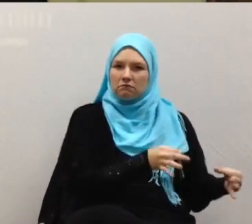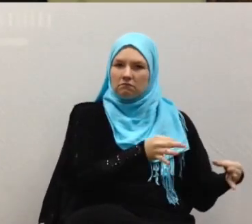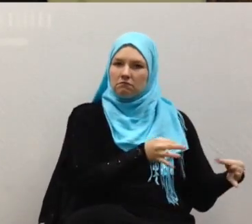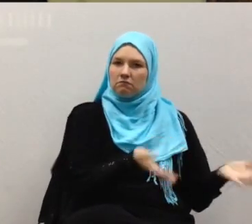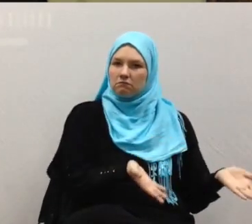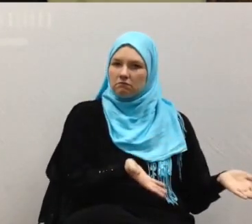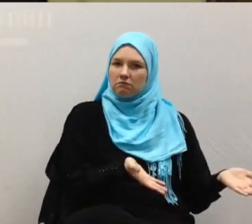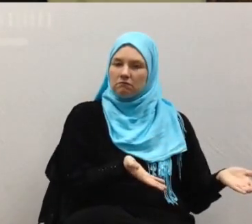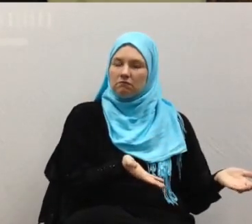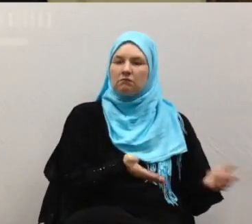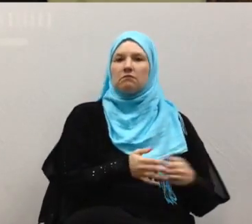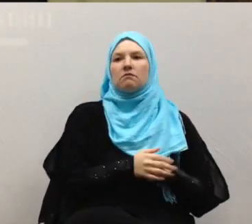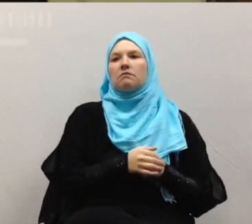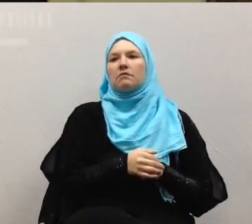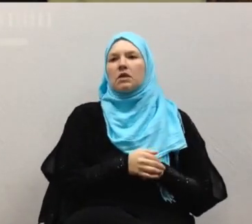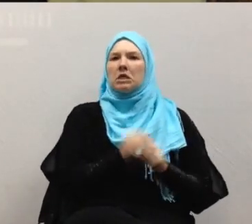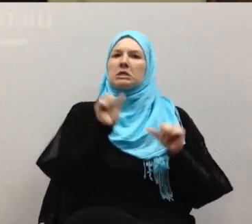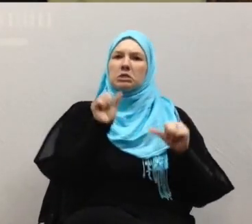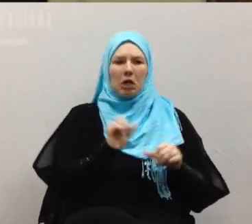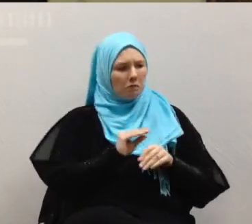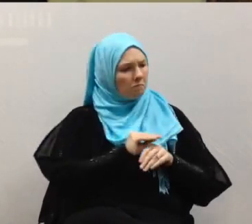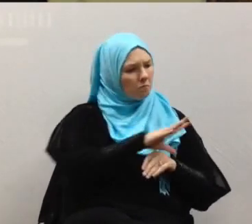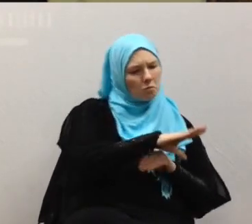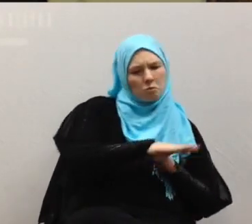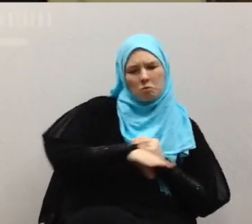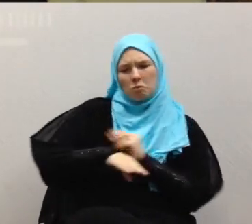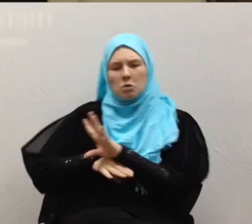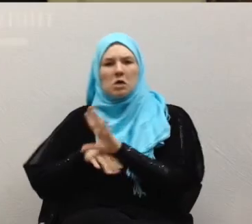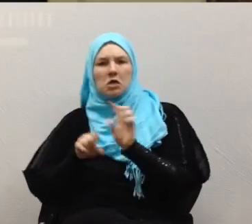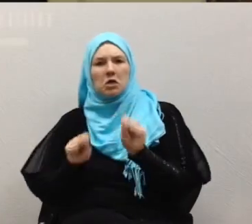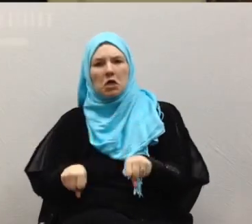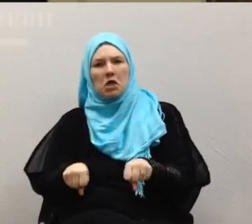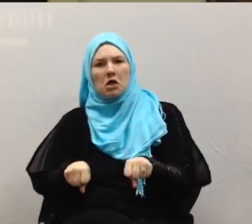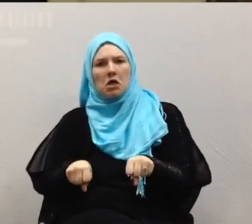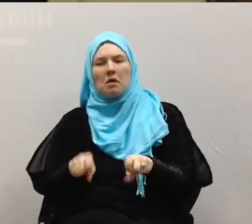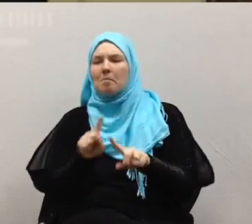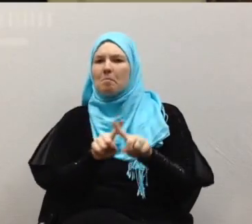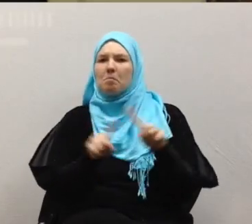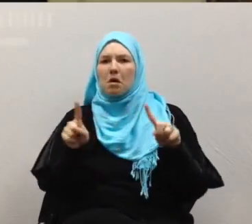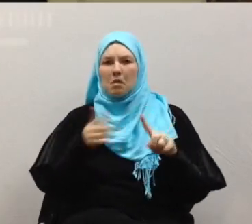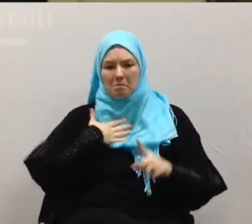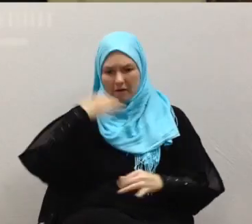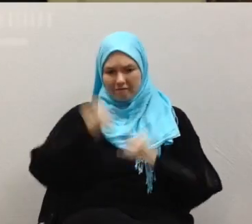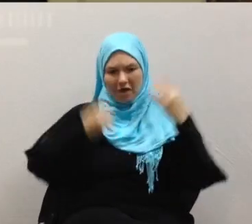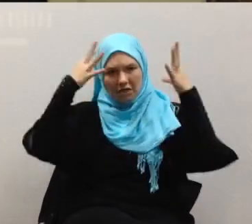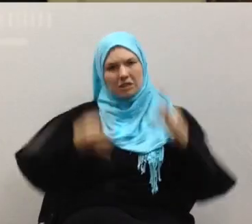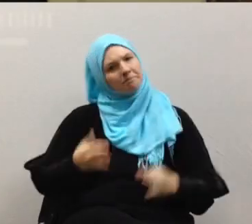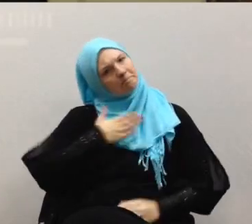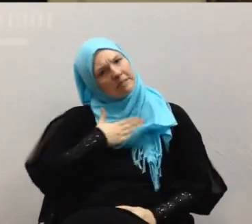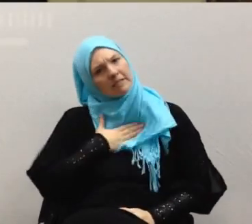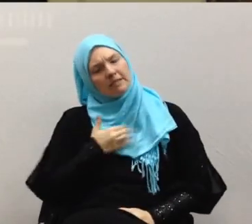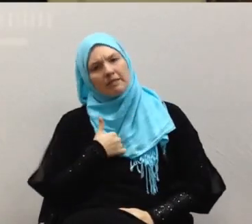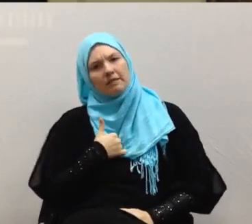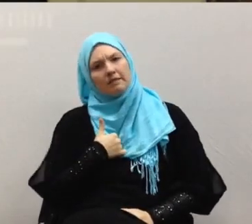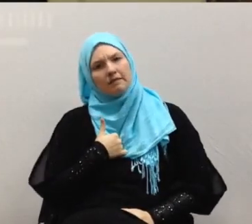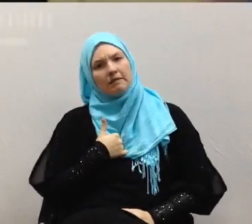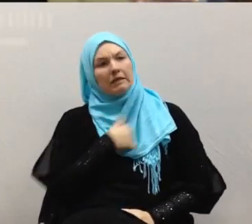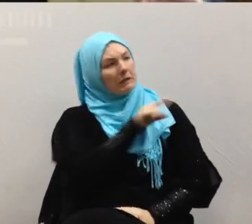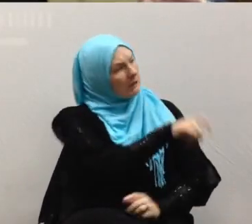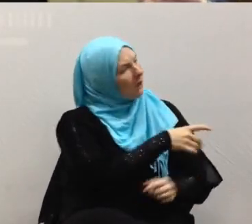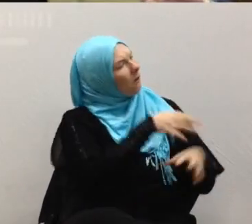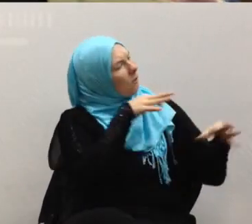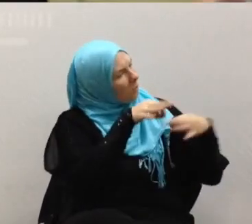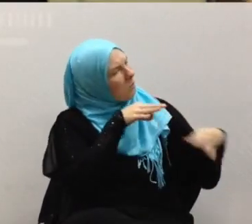element of rubbing on each other, but that is minor. The final decision maker is you and